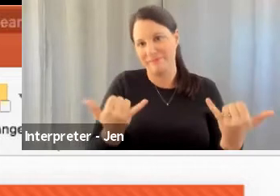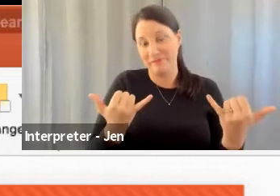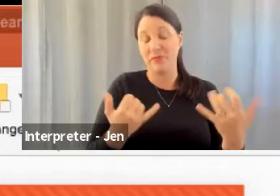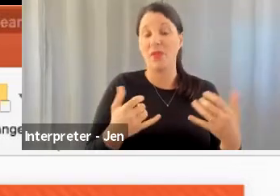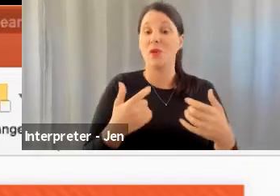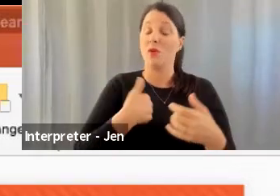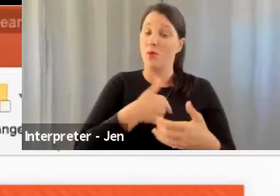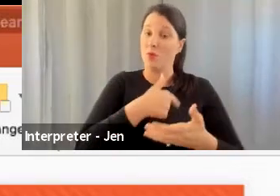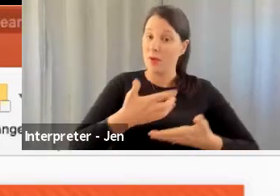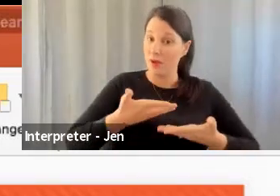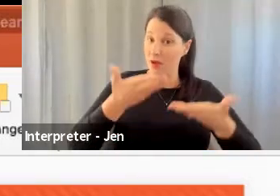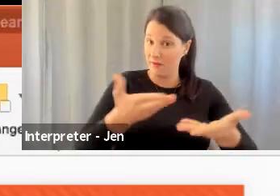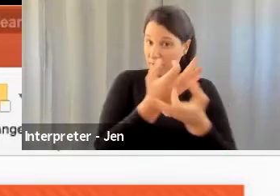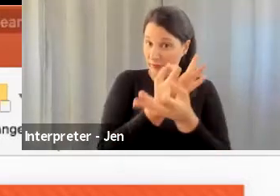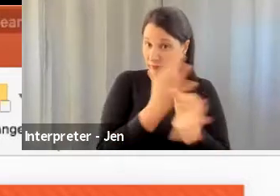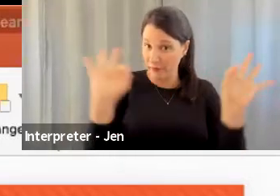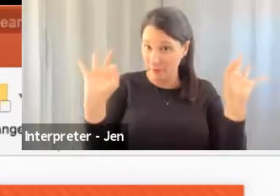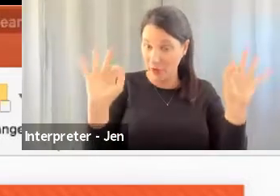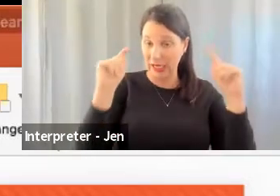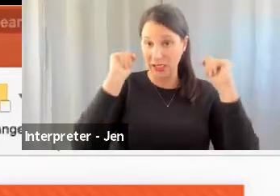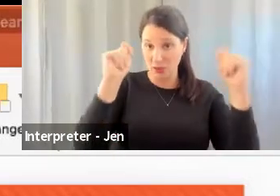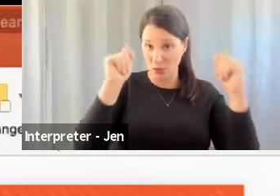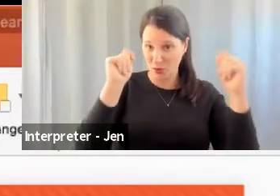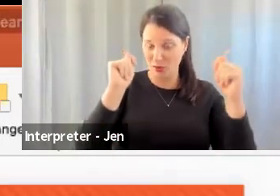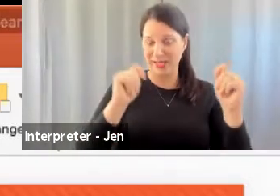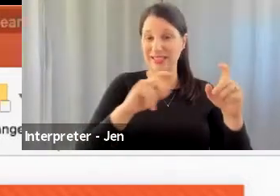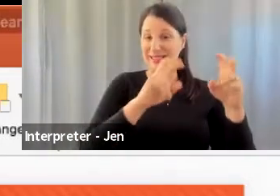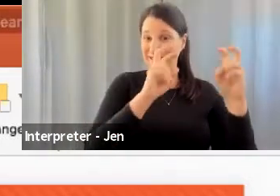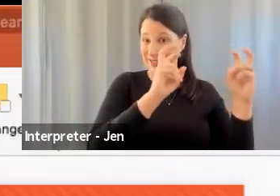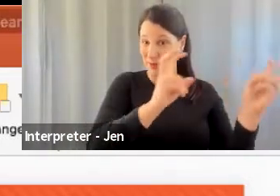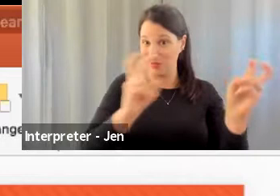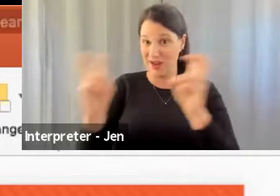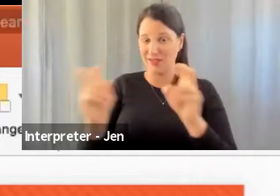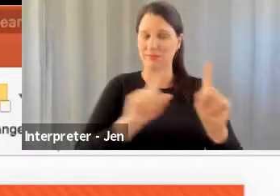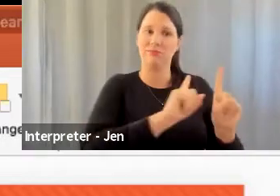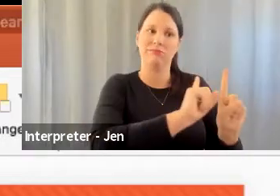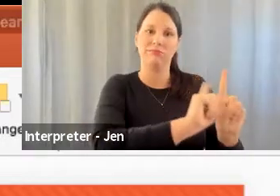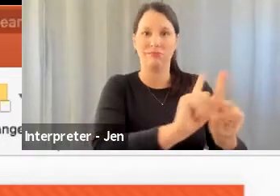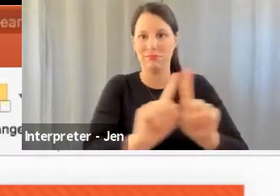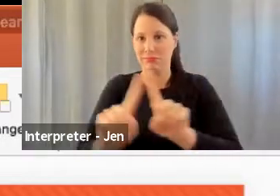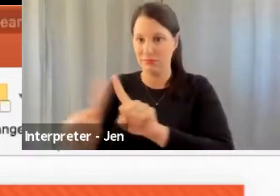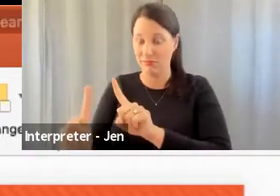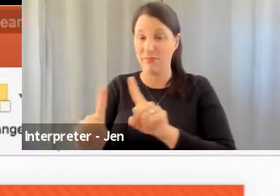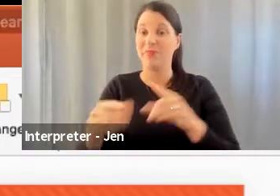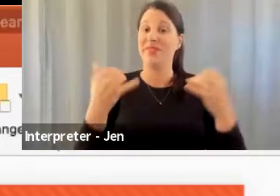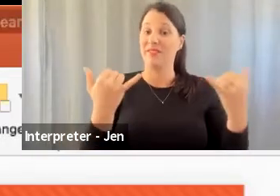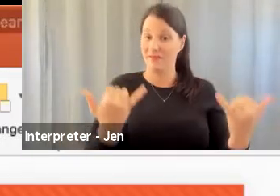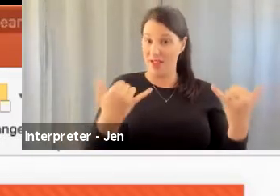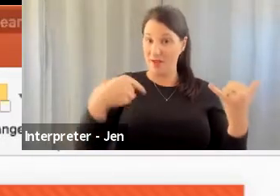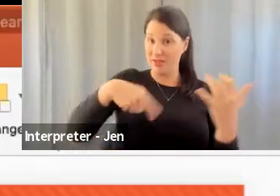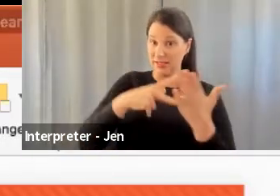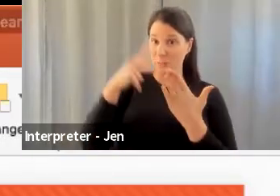tutoring in a wide array of subjects. This program right here, our drop-in online tutoring, we focus